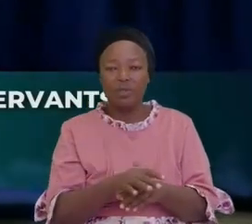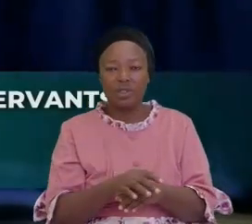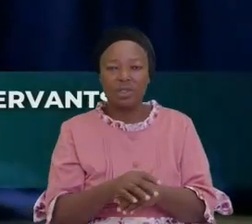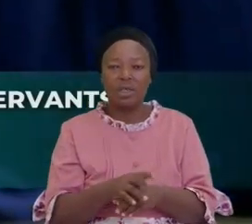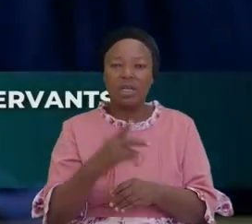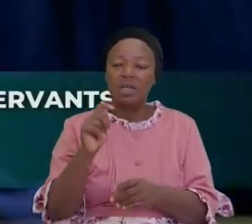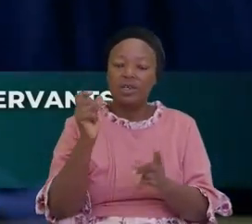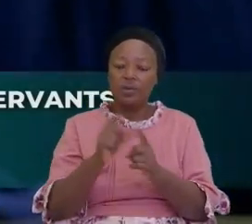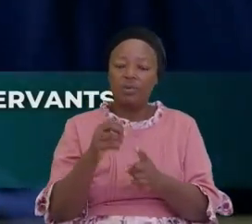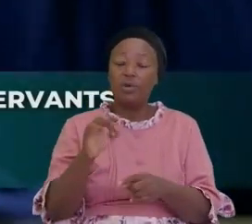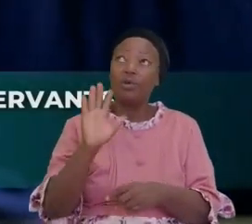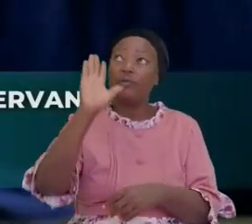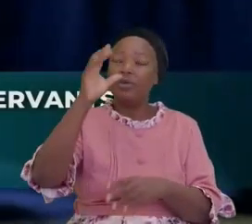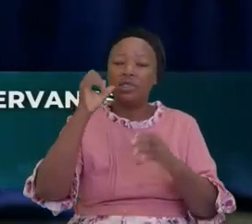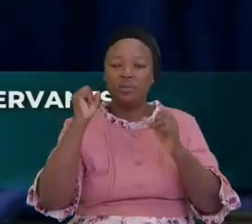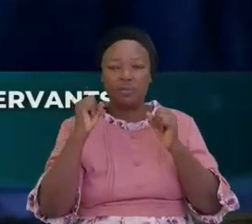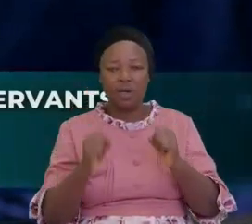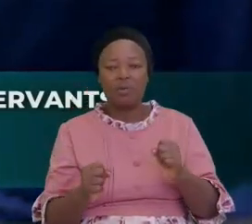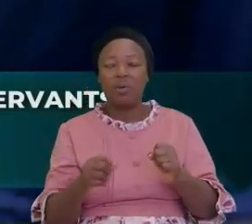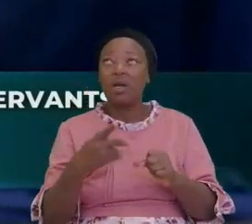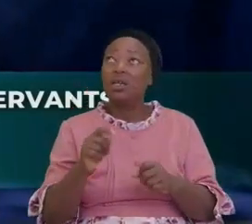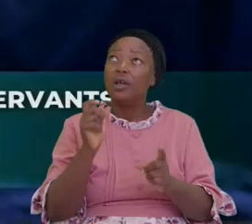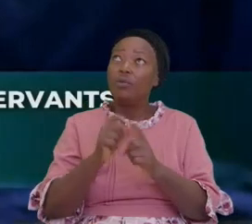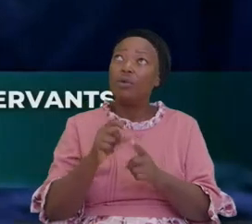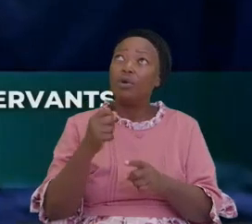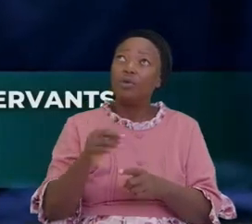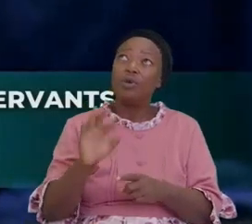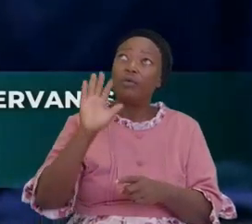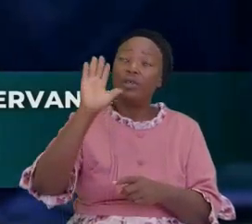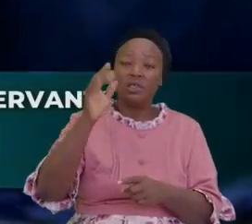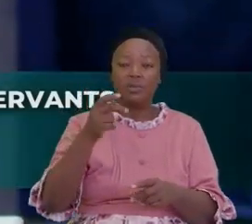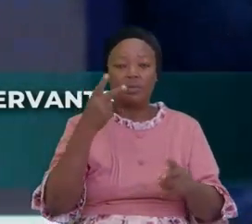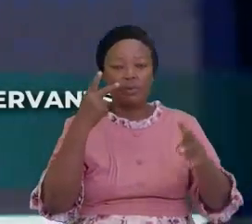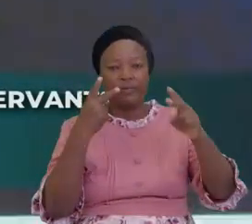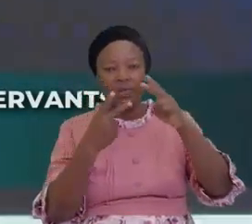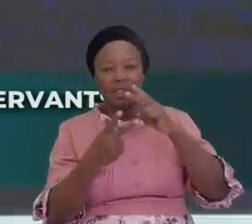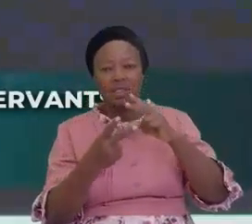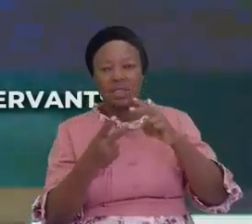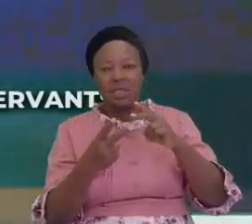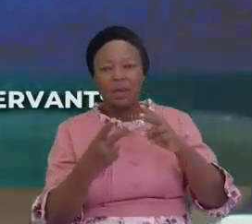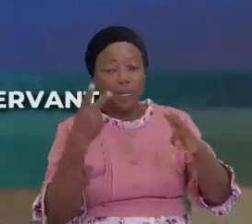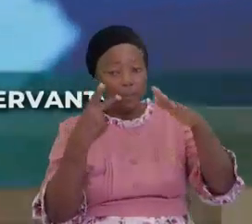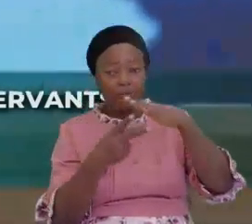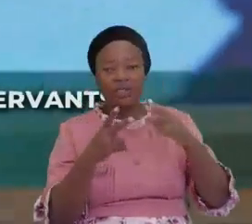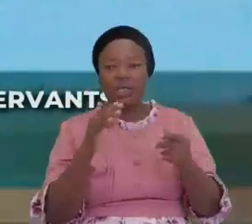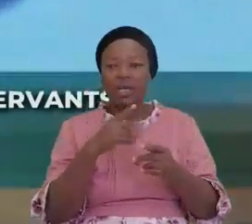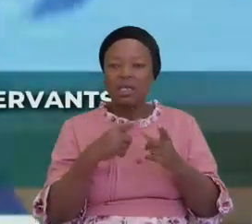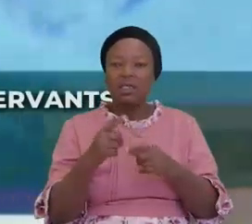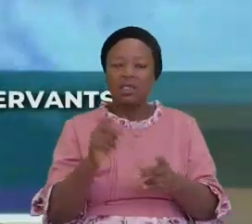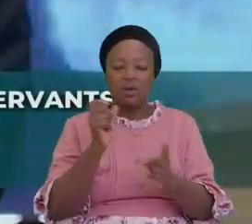his power, the word of prophecy, the word of his